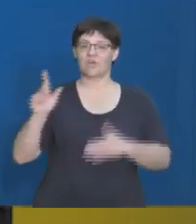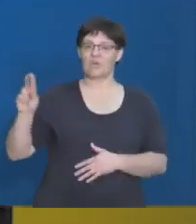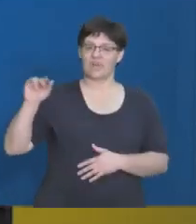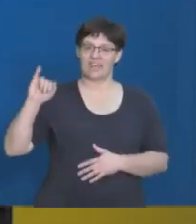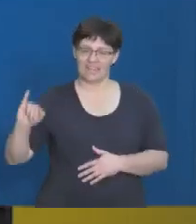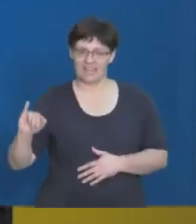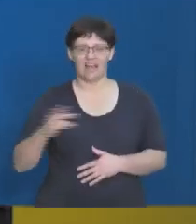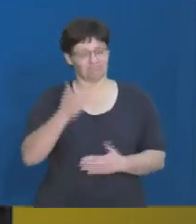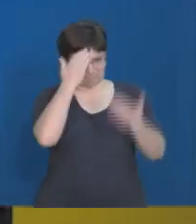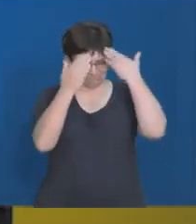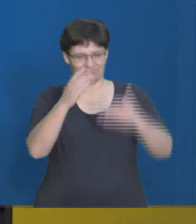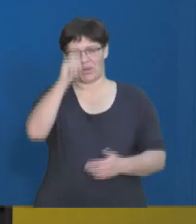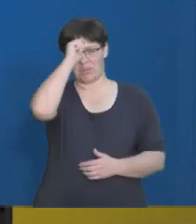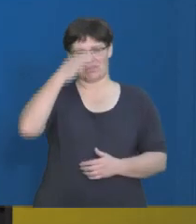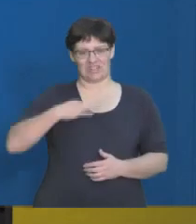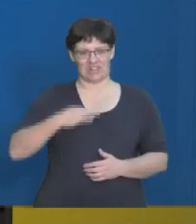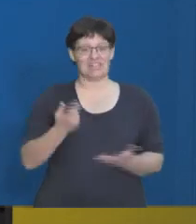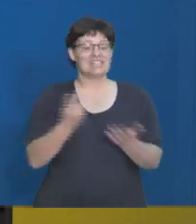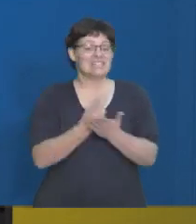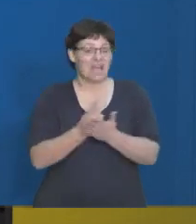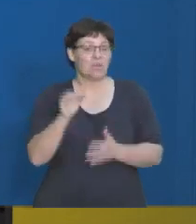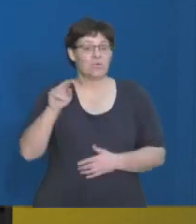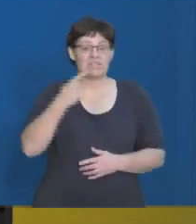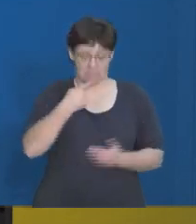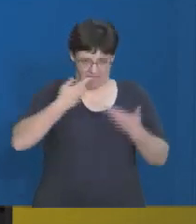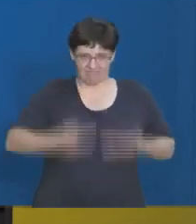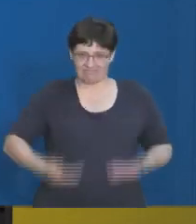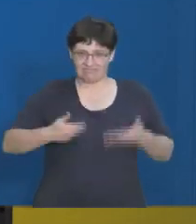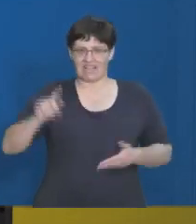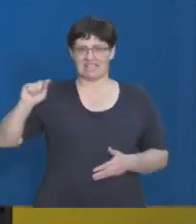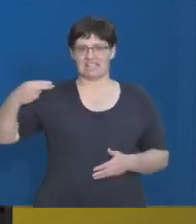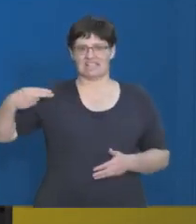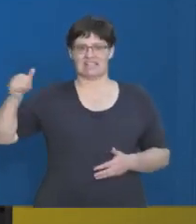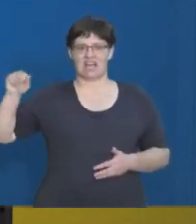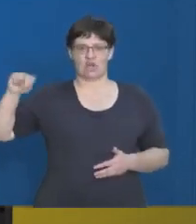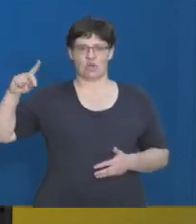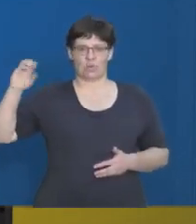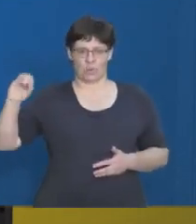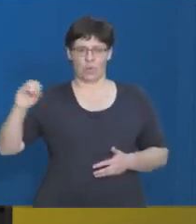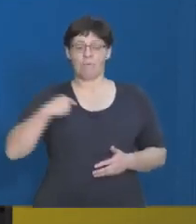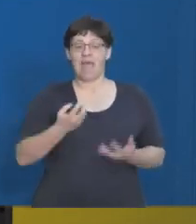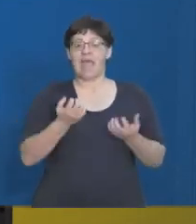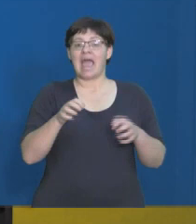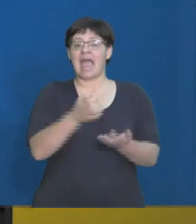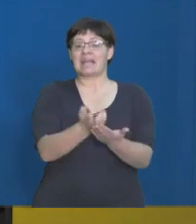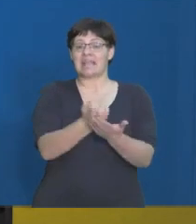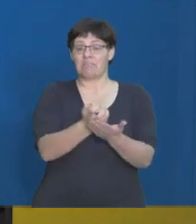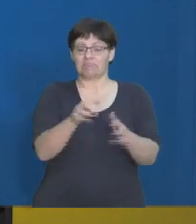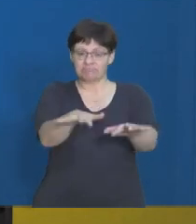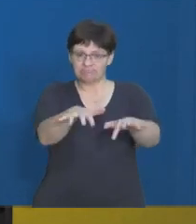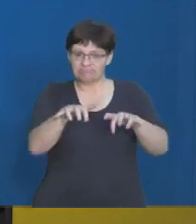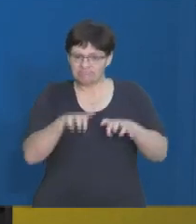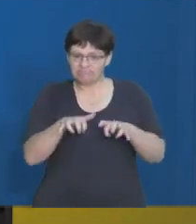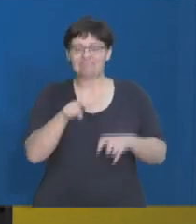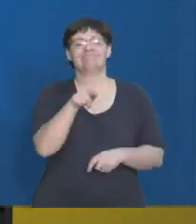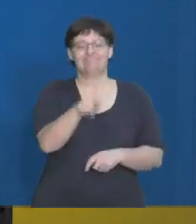Luni. Hi, boys and girls. As Luni has already said, I'm Tando, and I'm here to assist you guys with your exam guide to your final exam. We've